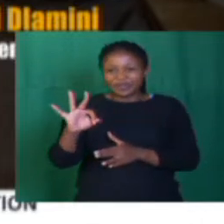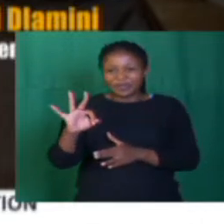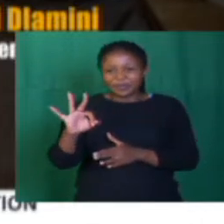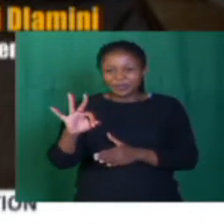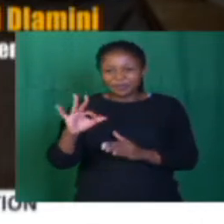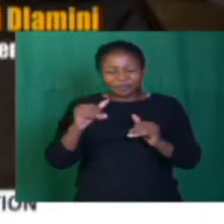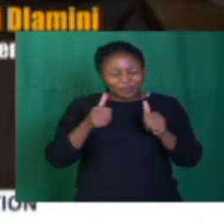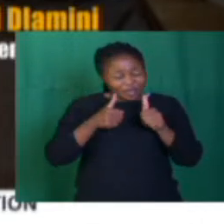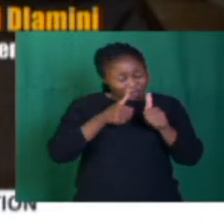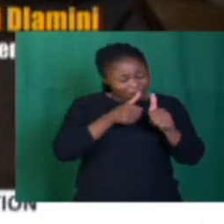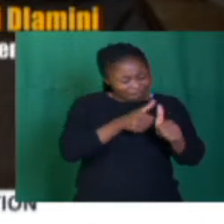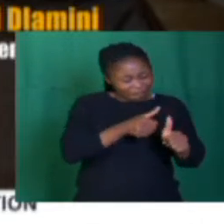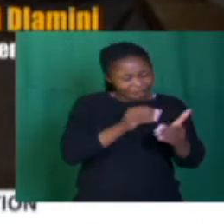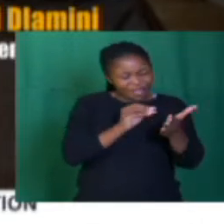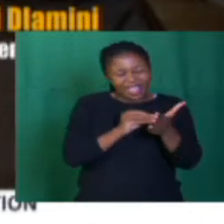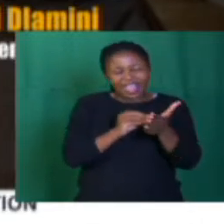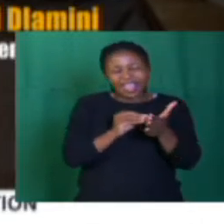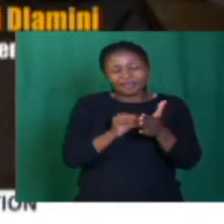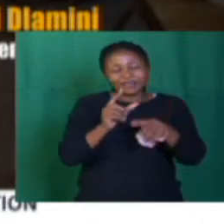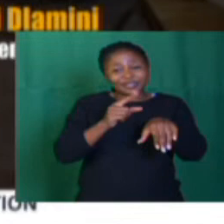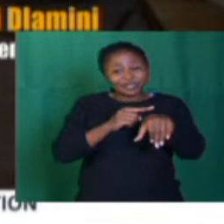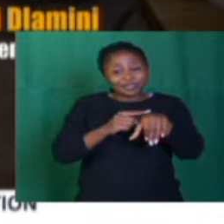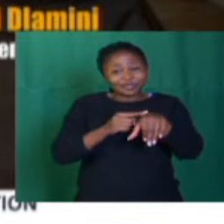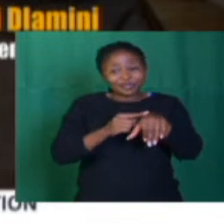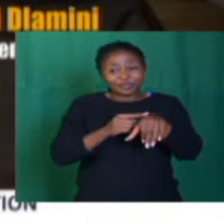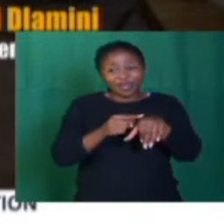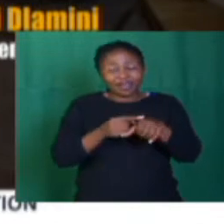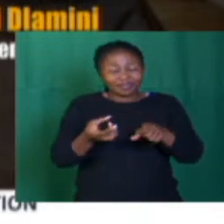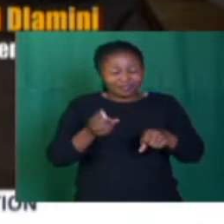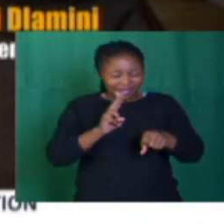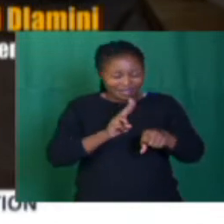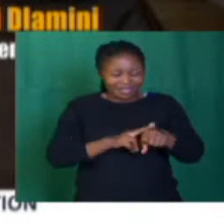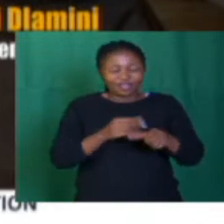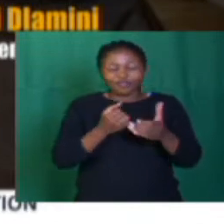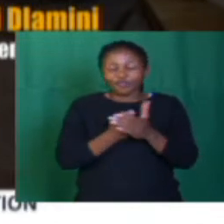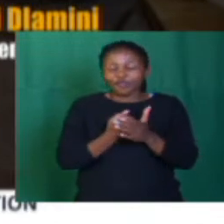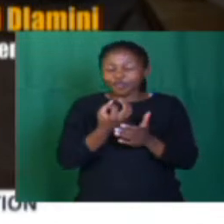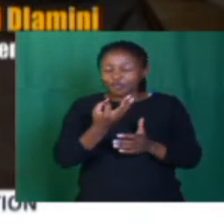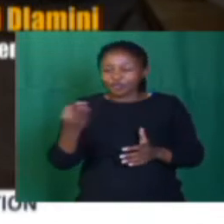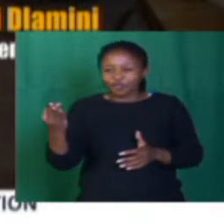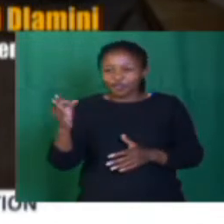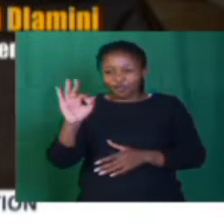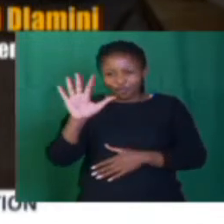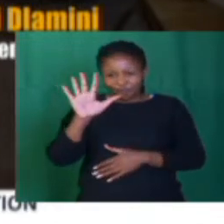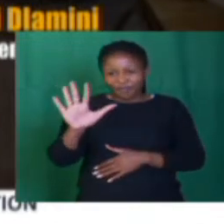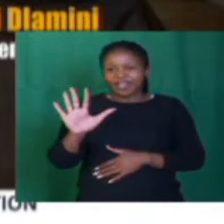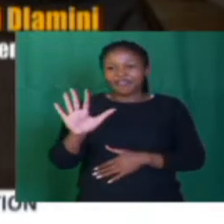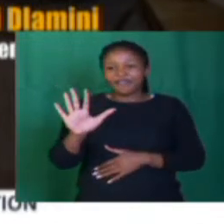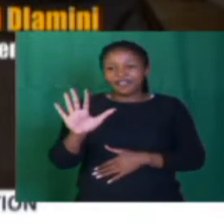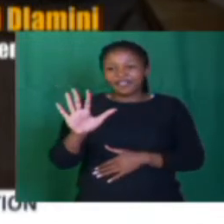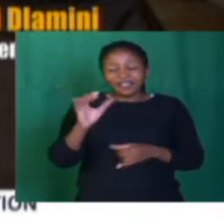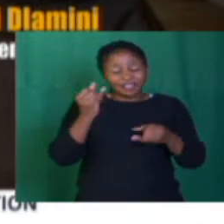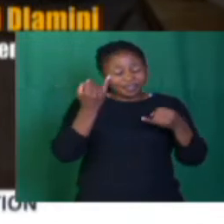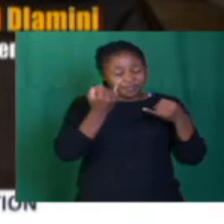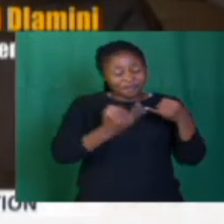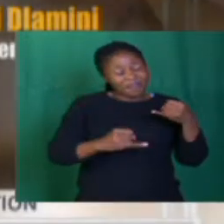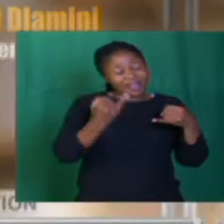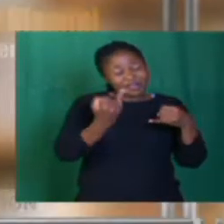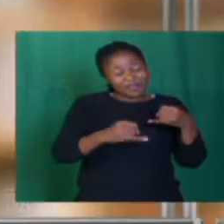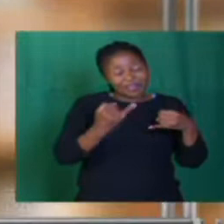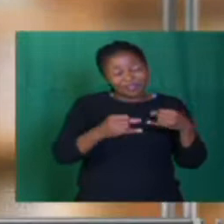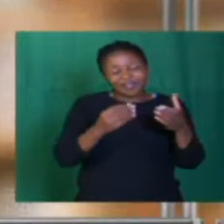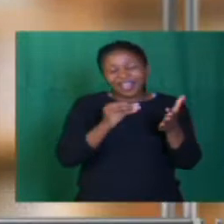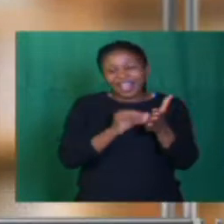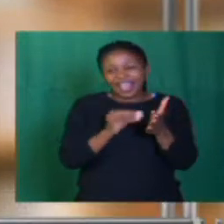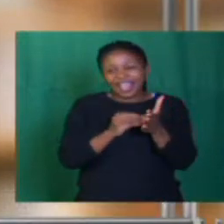From 3:45 p.m. until 4:25 p.m. we have Siswati again for form five. And then the last subject